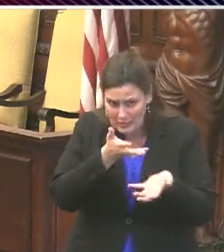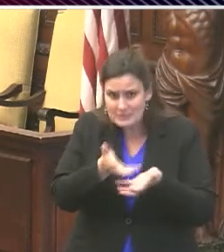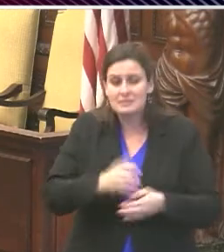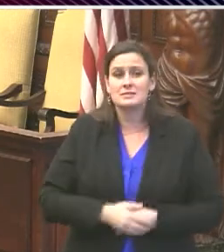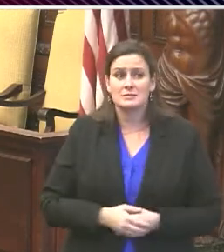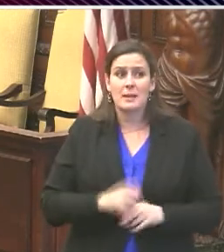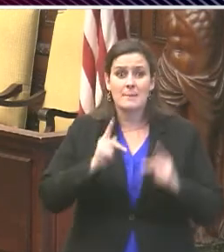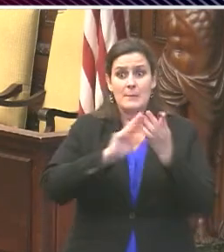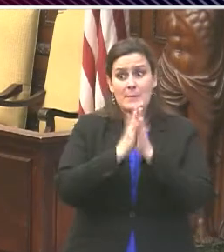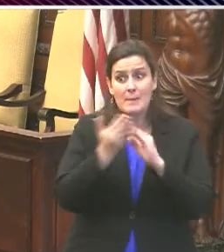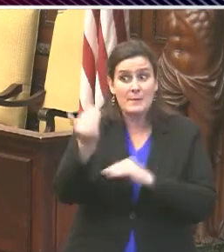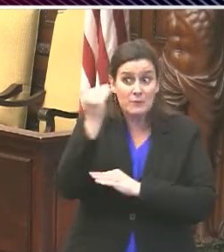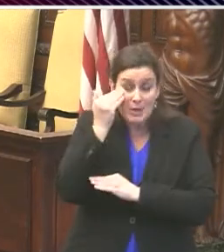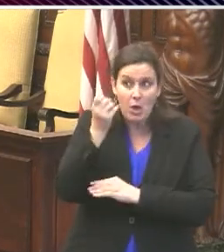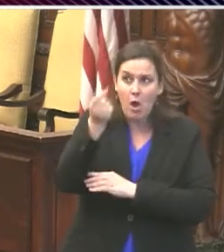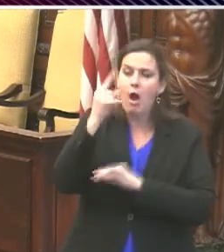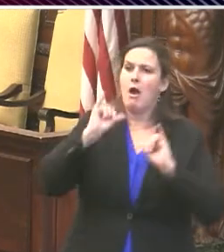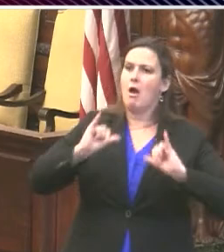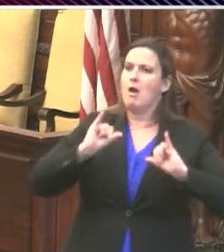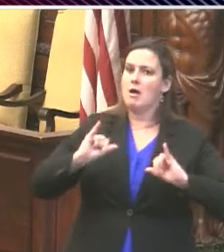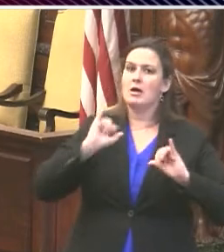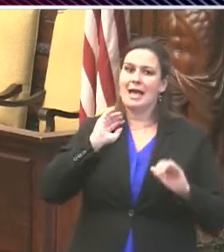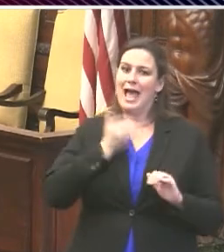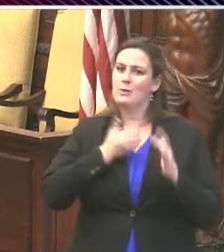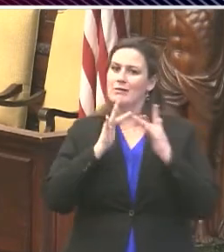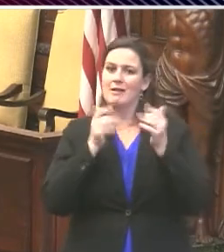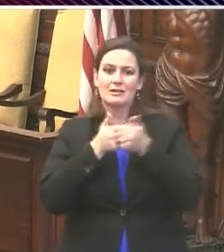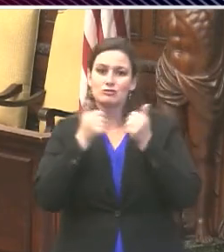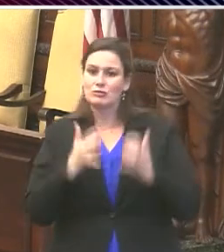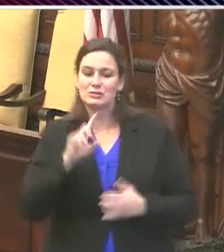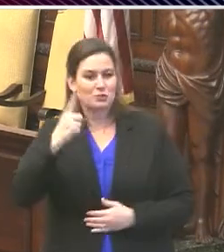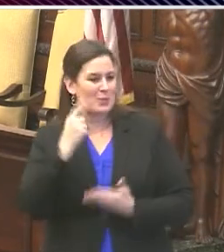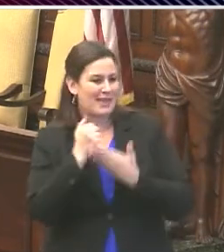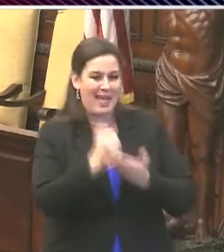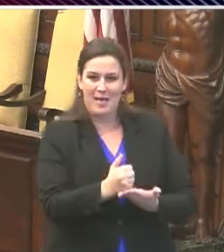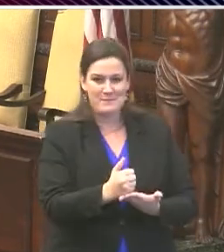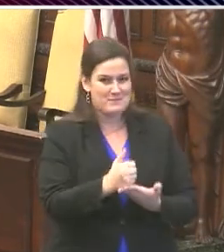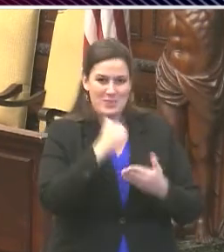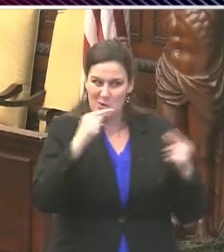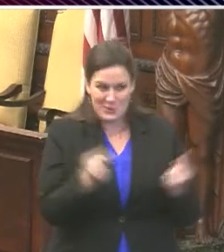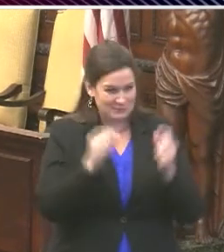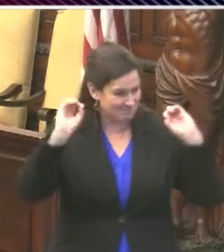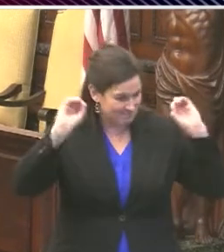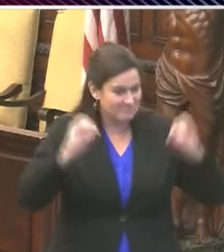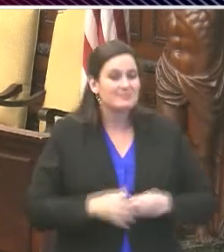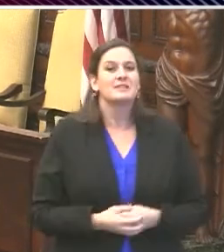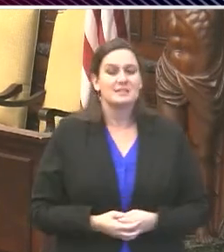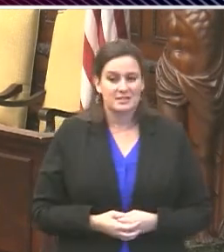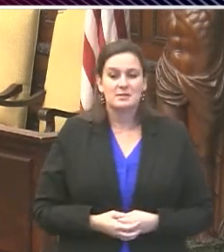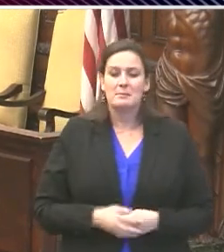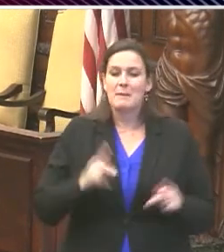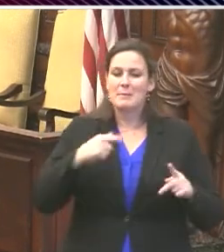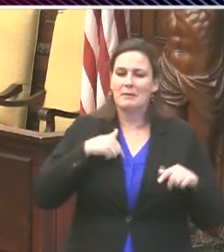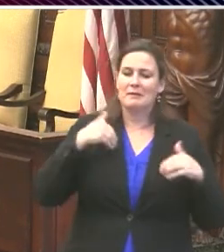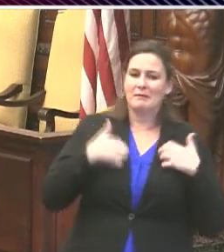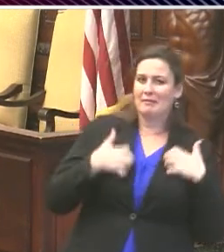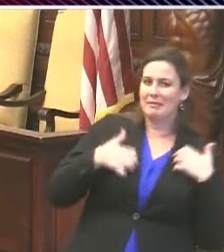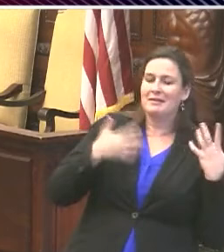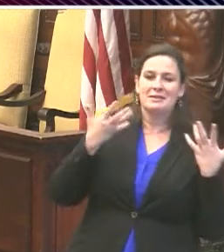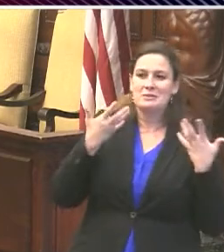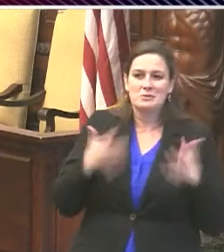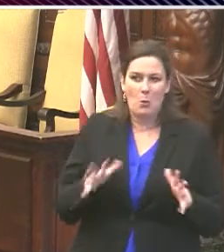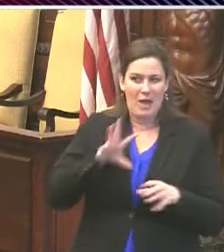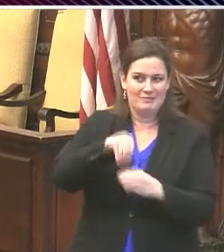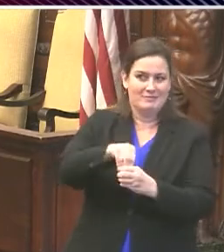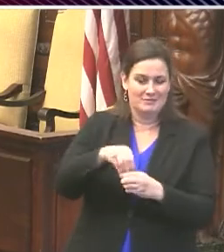get familiar with us and understand that our contact tracers are only helping. But there is definitely reluctance to participate. Now, not on